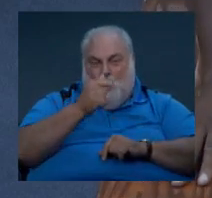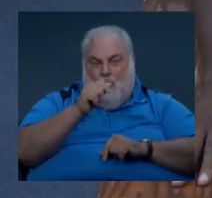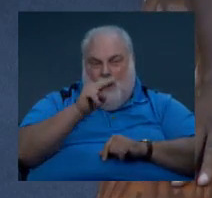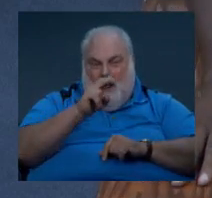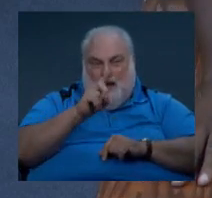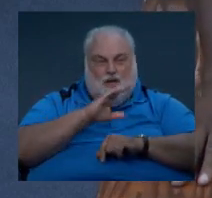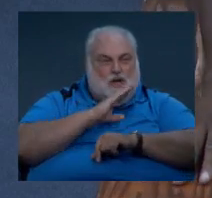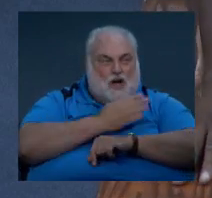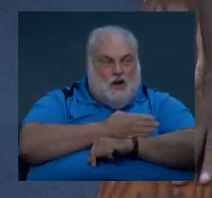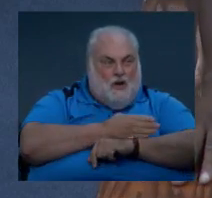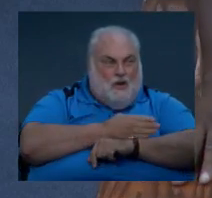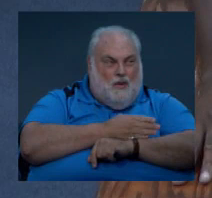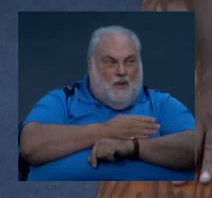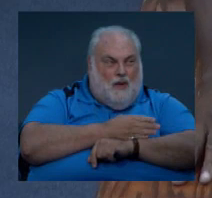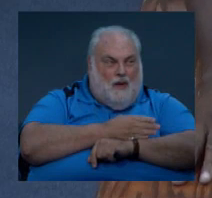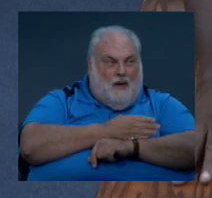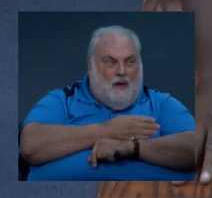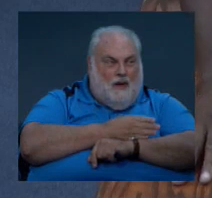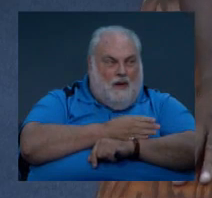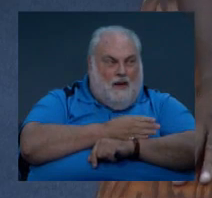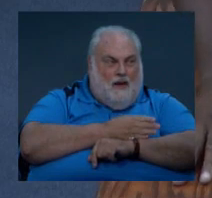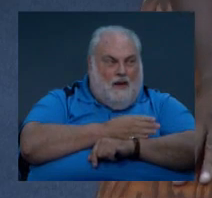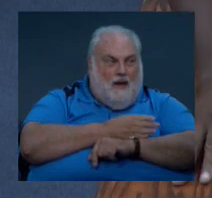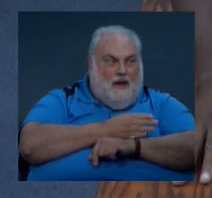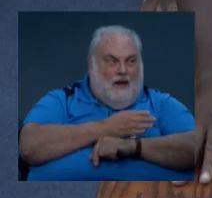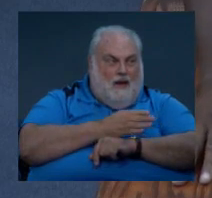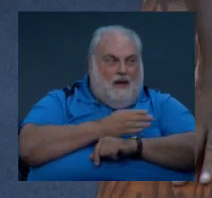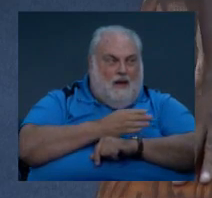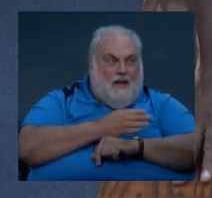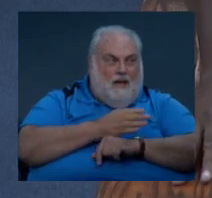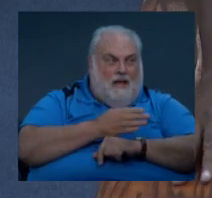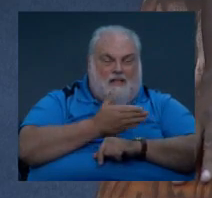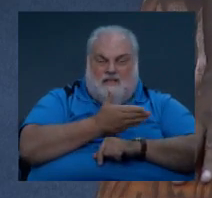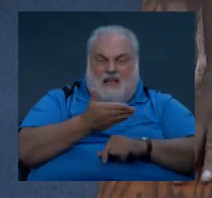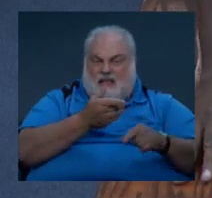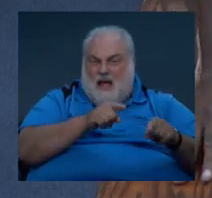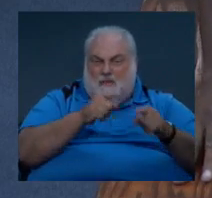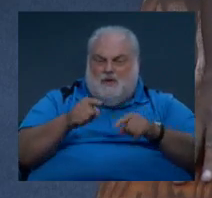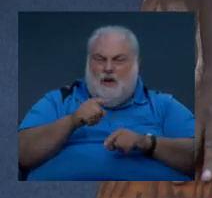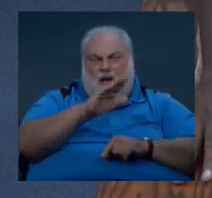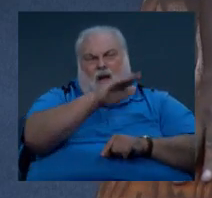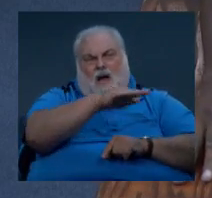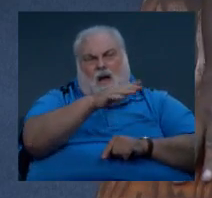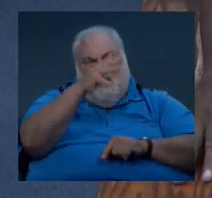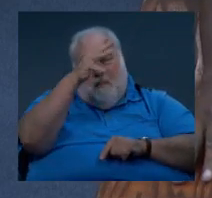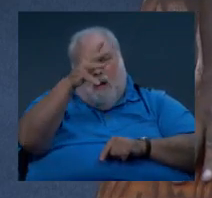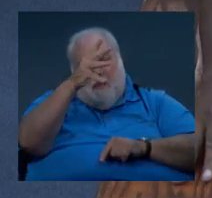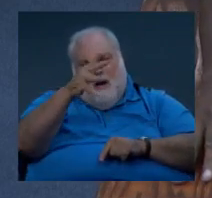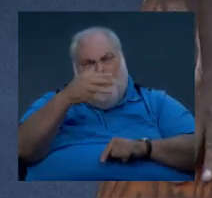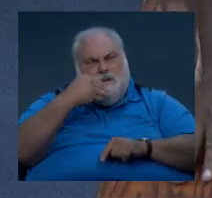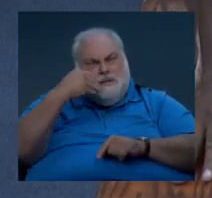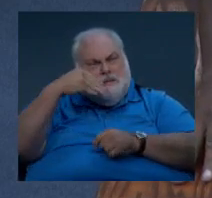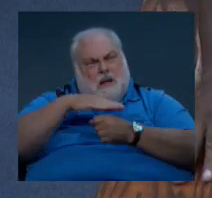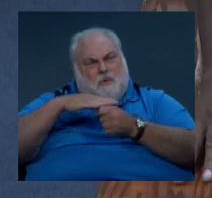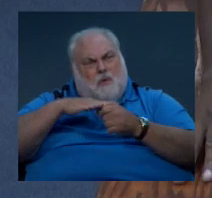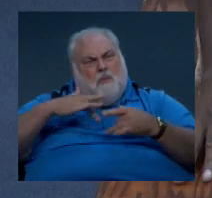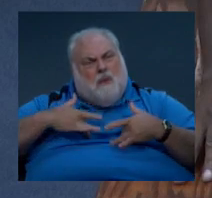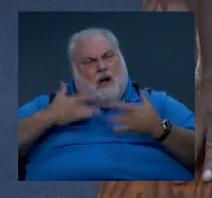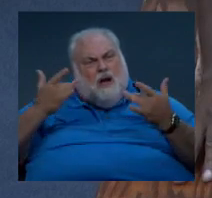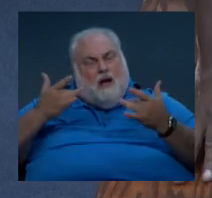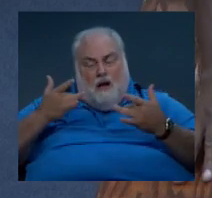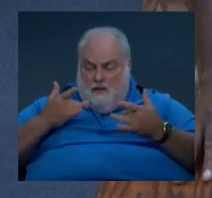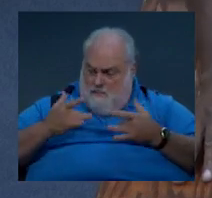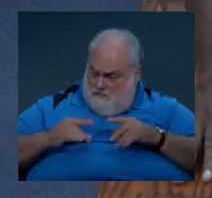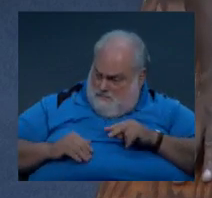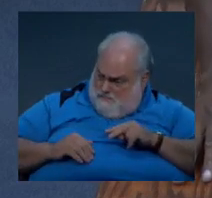me one day, we had trailers, had things going on. She said, Papa, what's going on with this neighborhood?